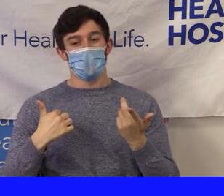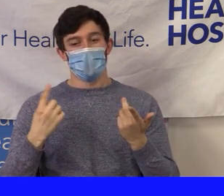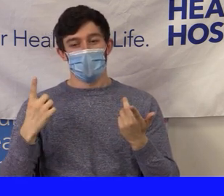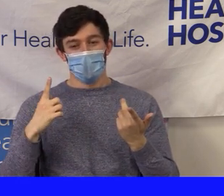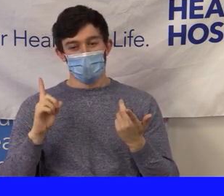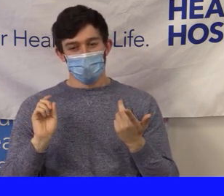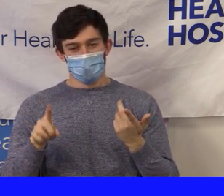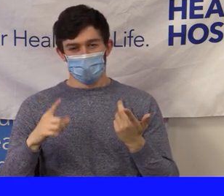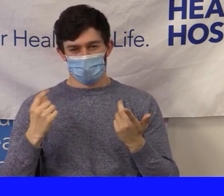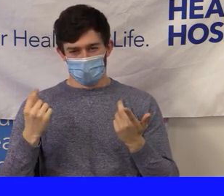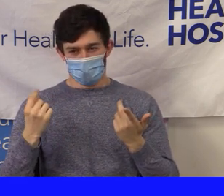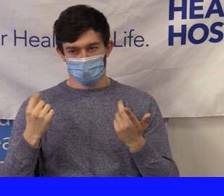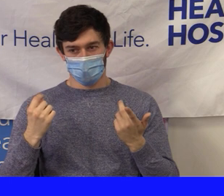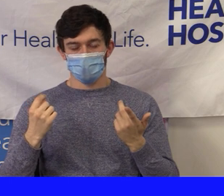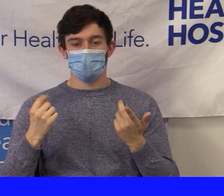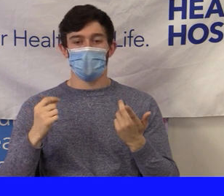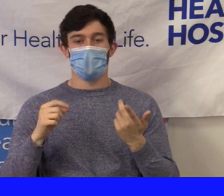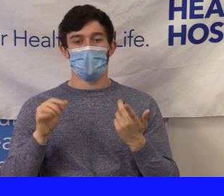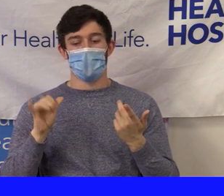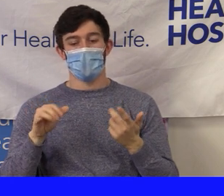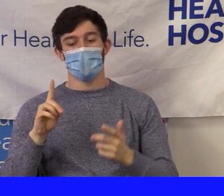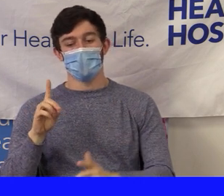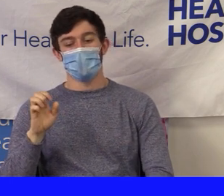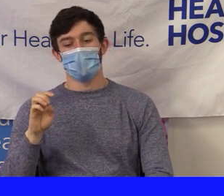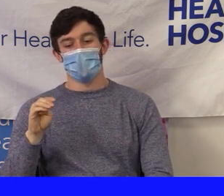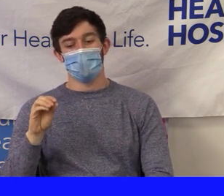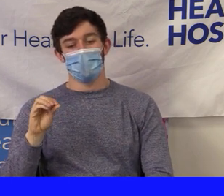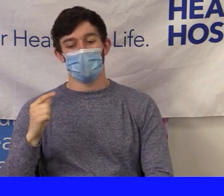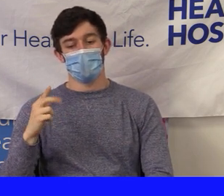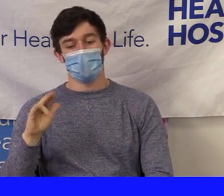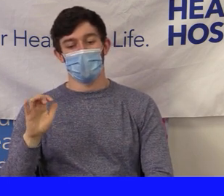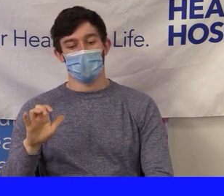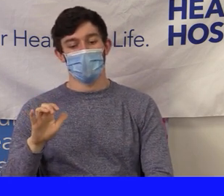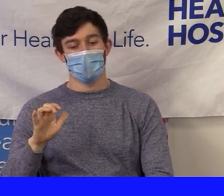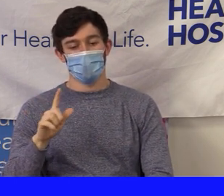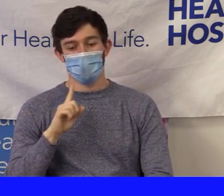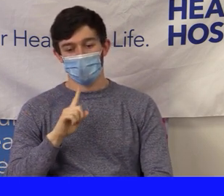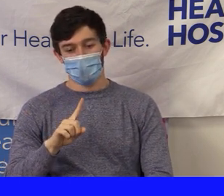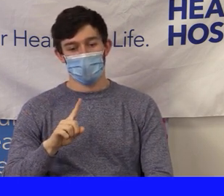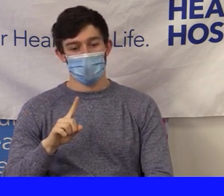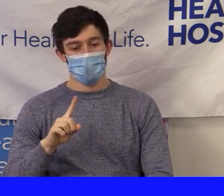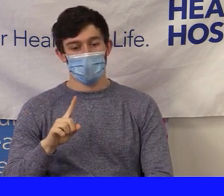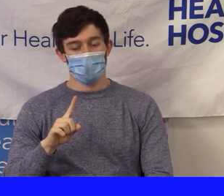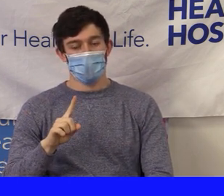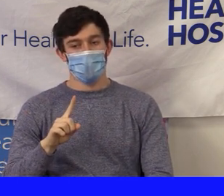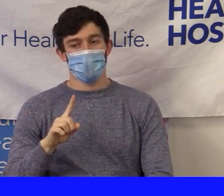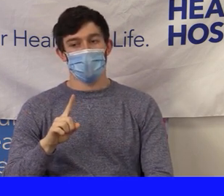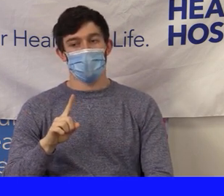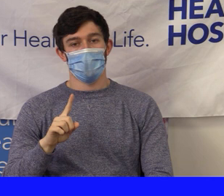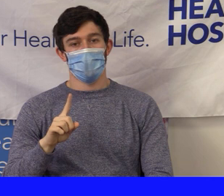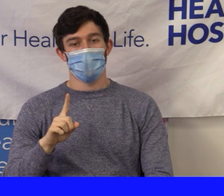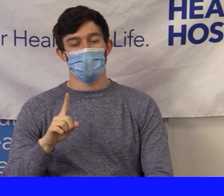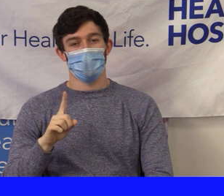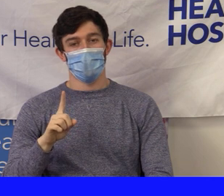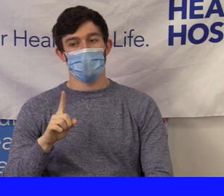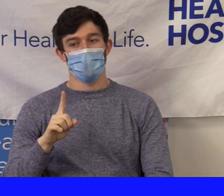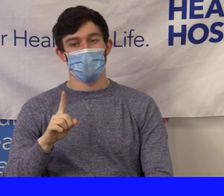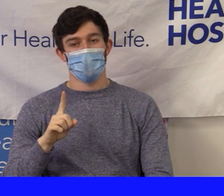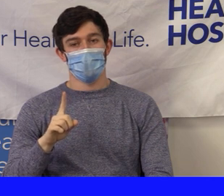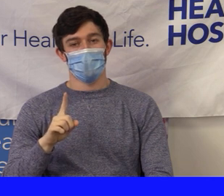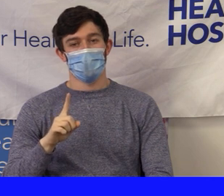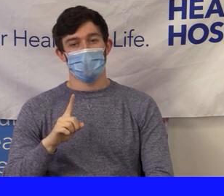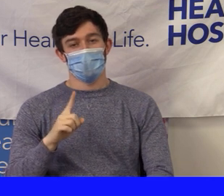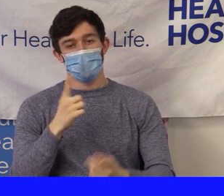question is the demographics of the physicians provided through these